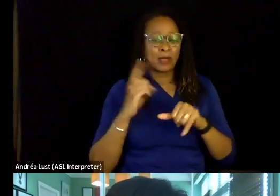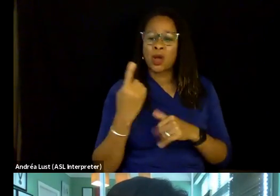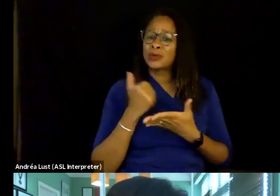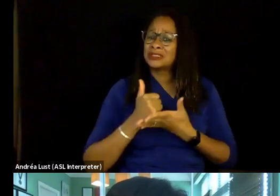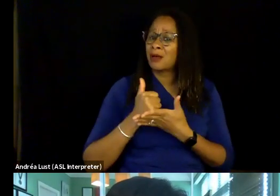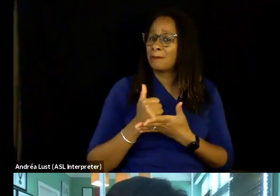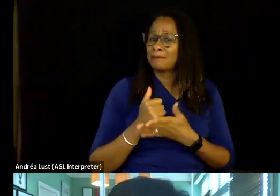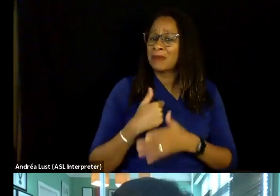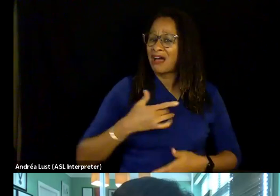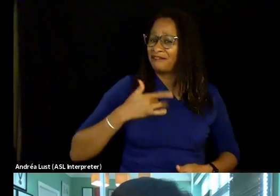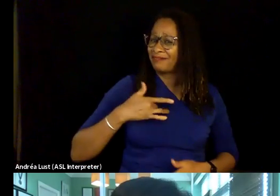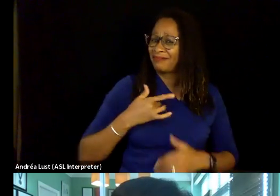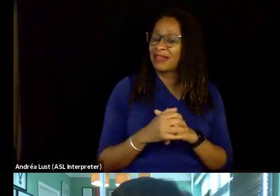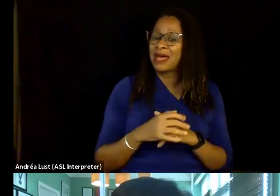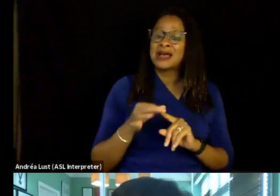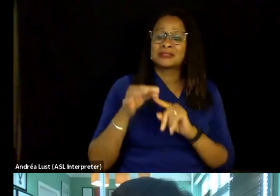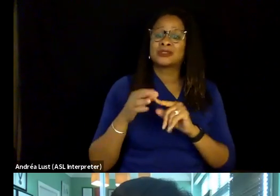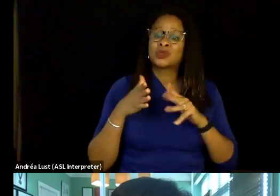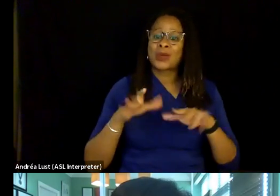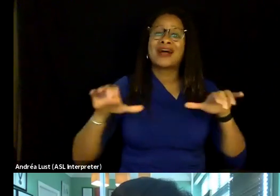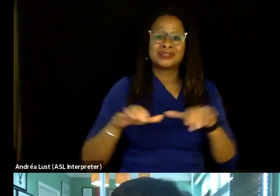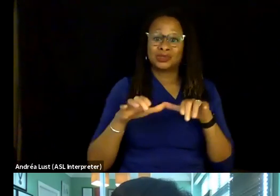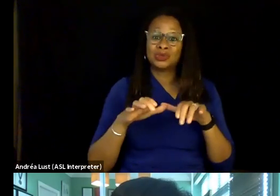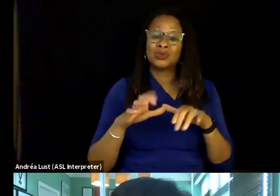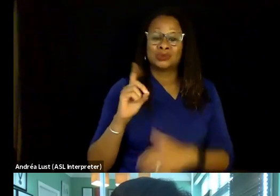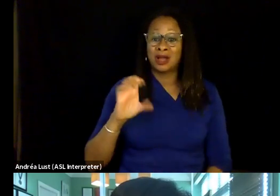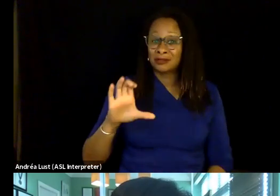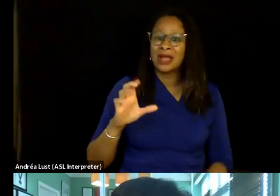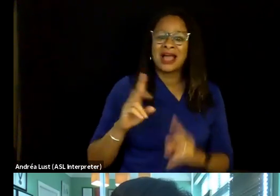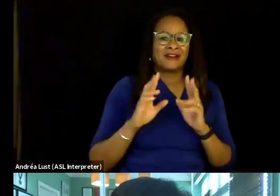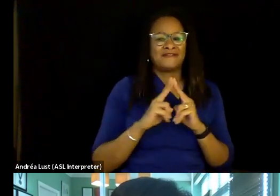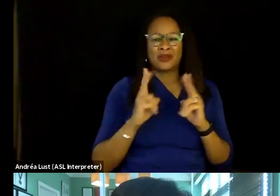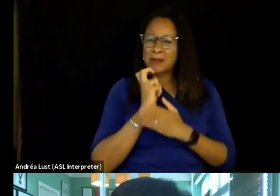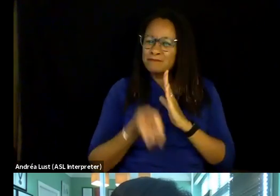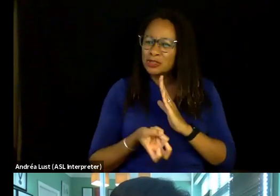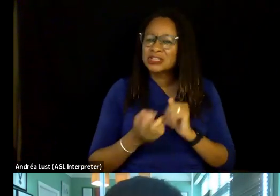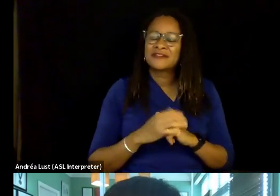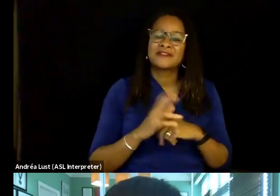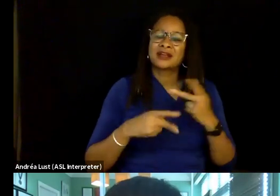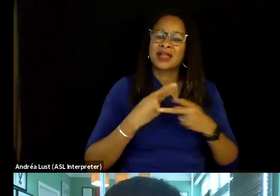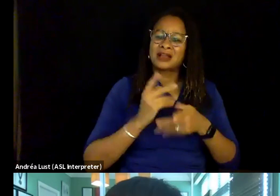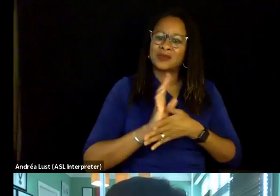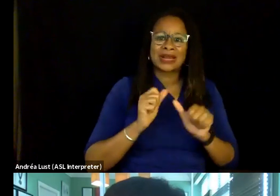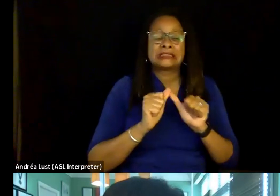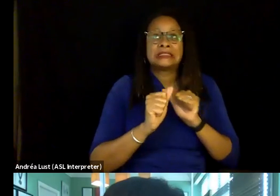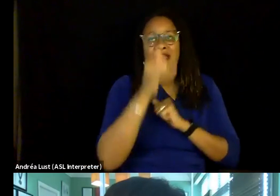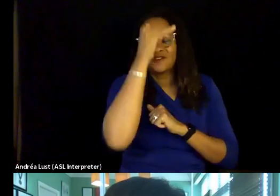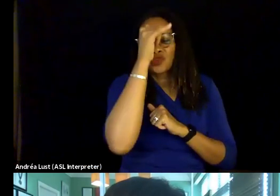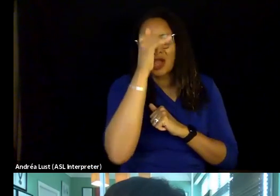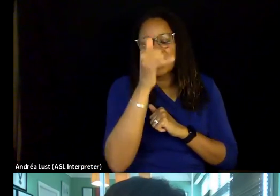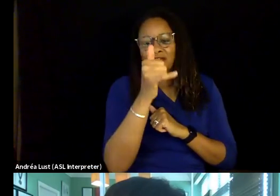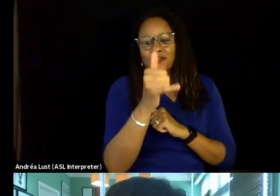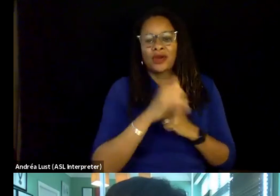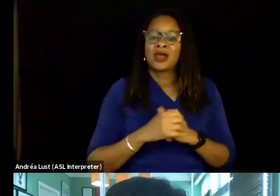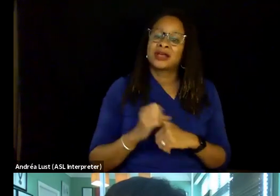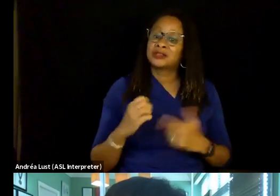think, especially in the way I do films, right? I do very immersive kinds of films where I stay forever. So